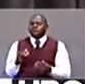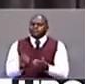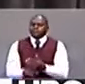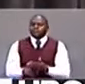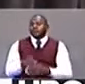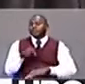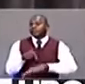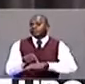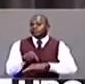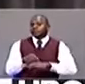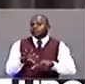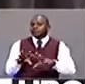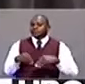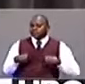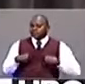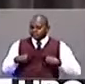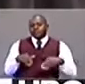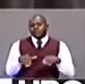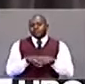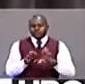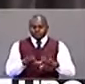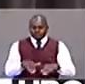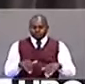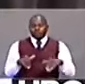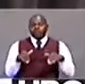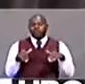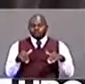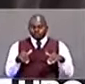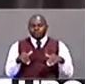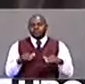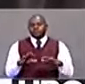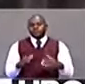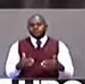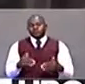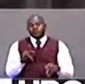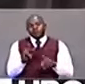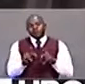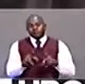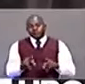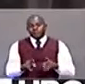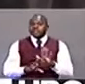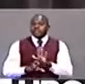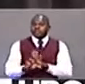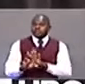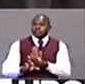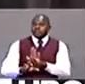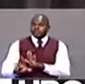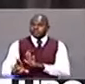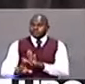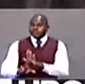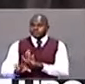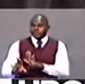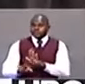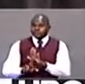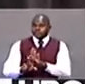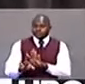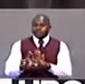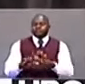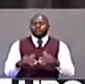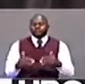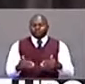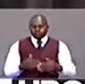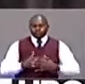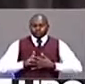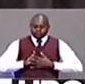space to allow us members of Parliament, on behalf of the people that we represent, to